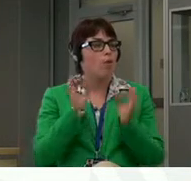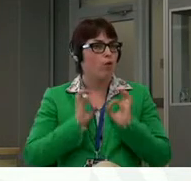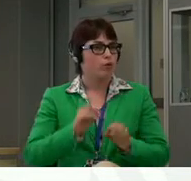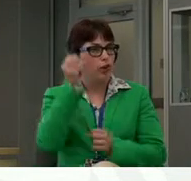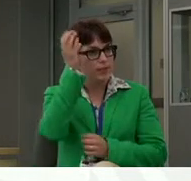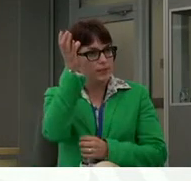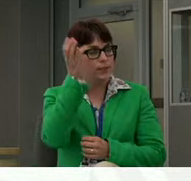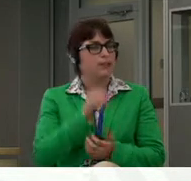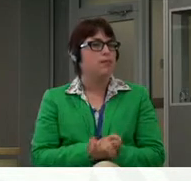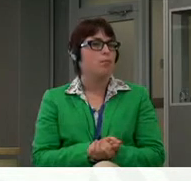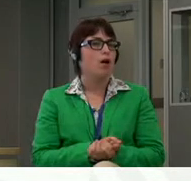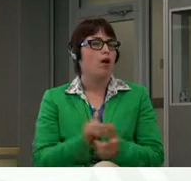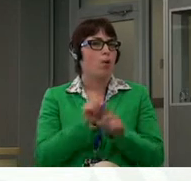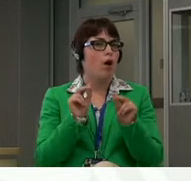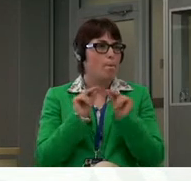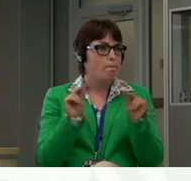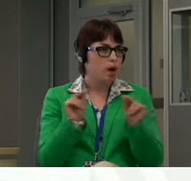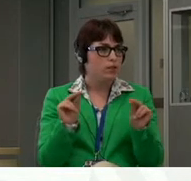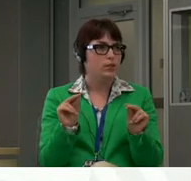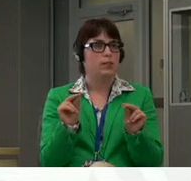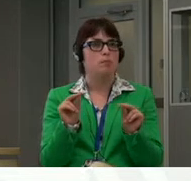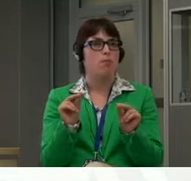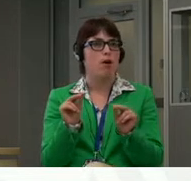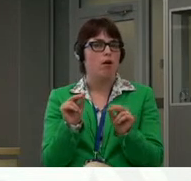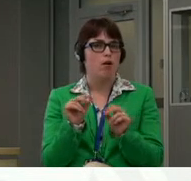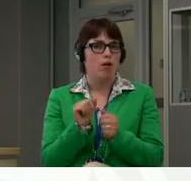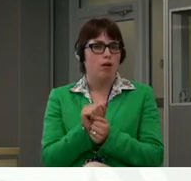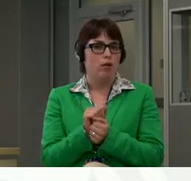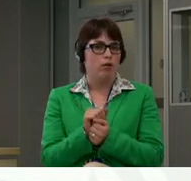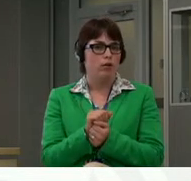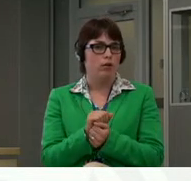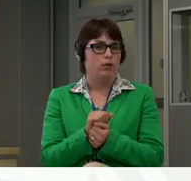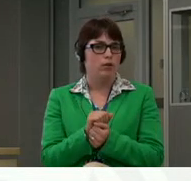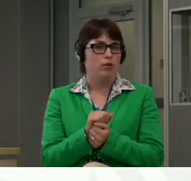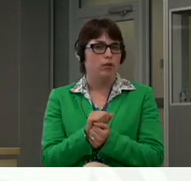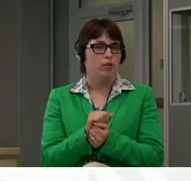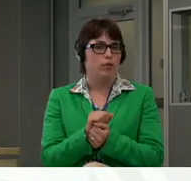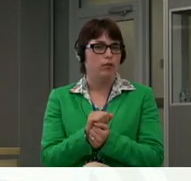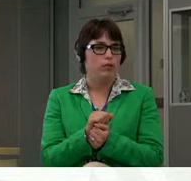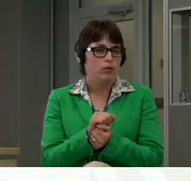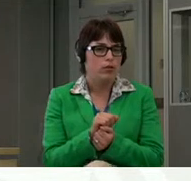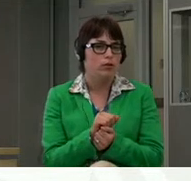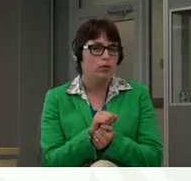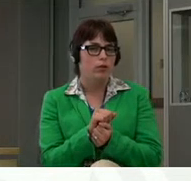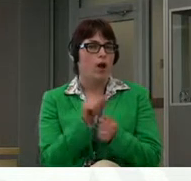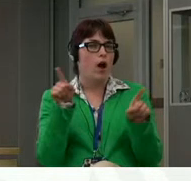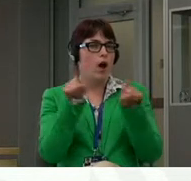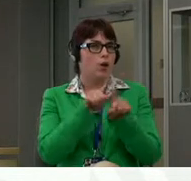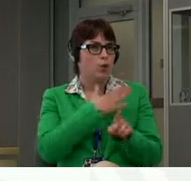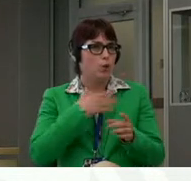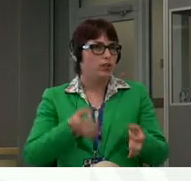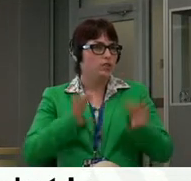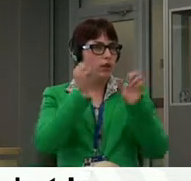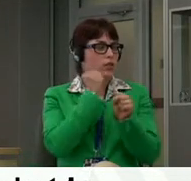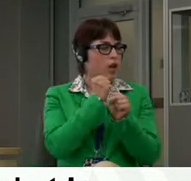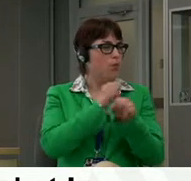as a prerequisite, as a preparation for inclusion in labor market is also